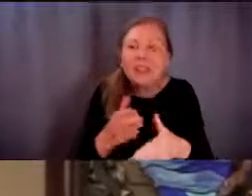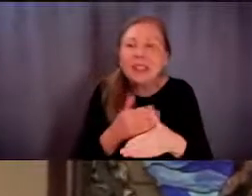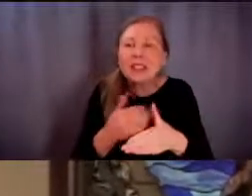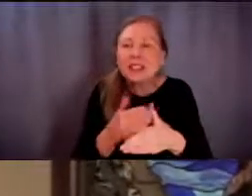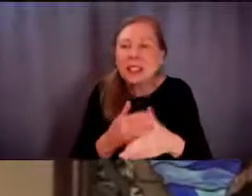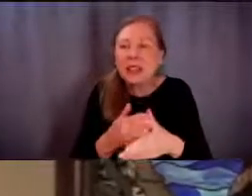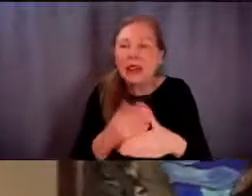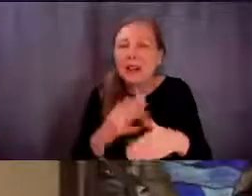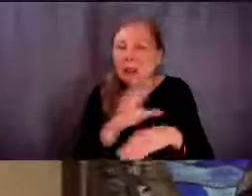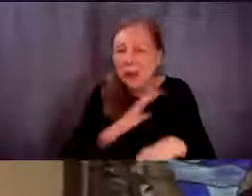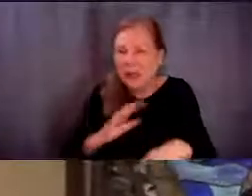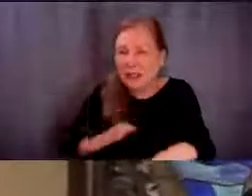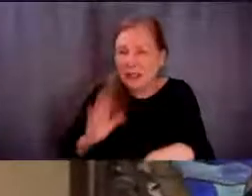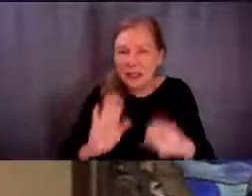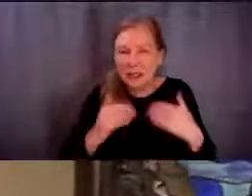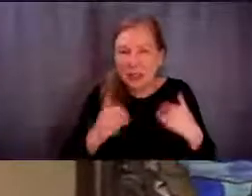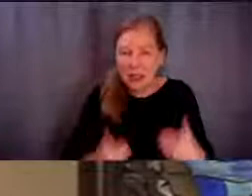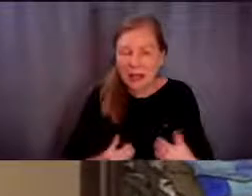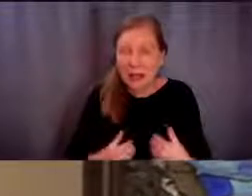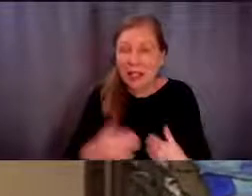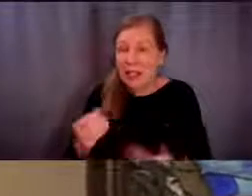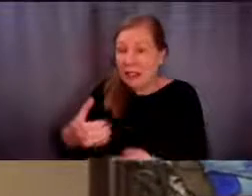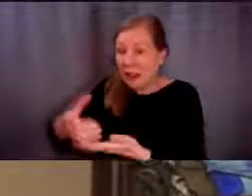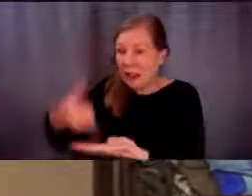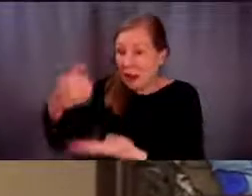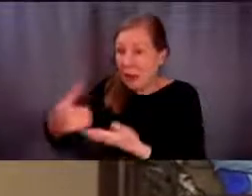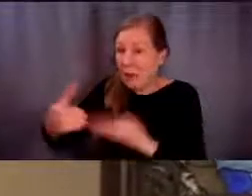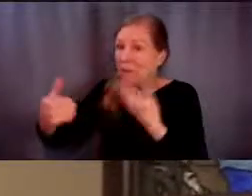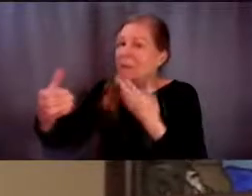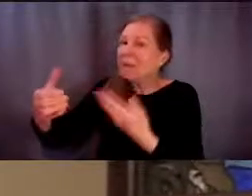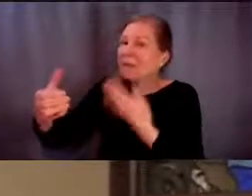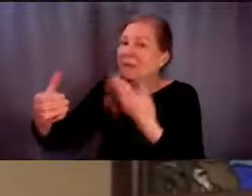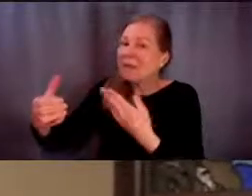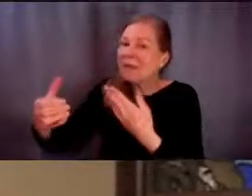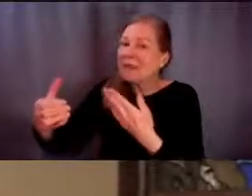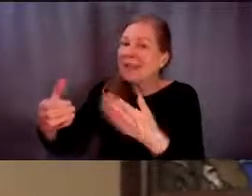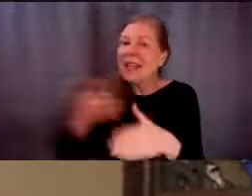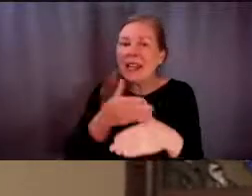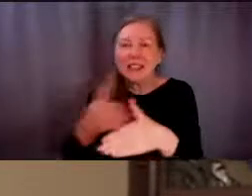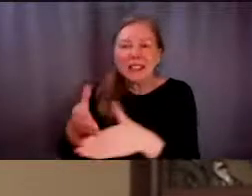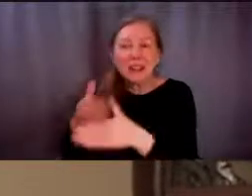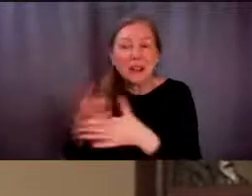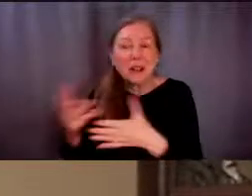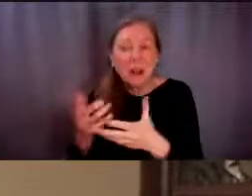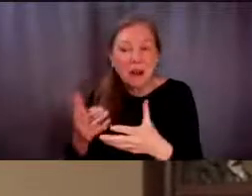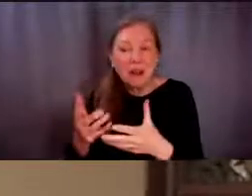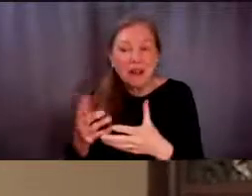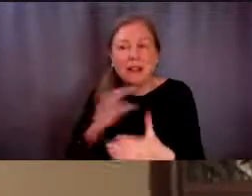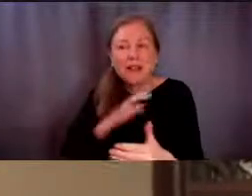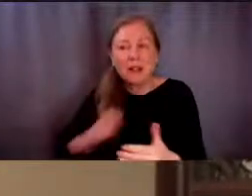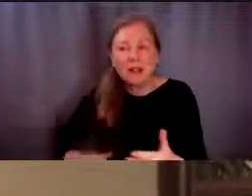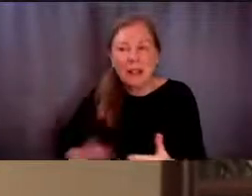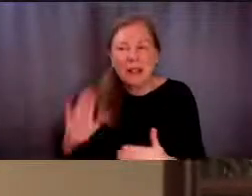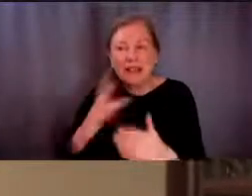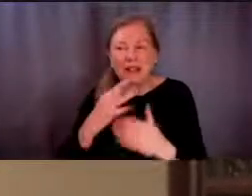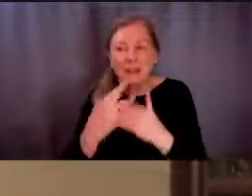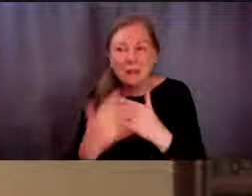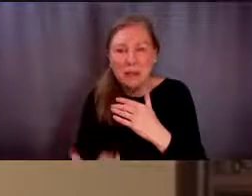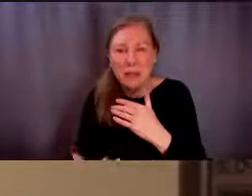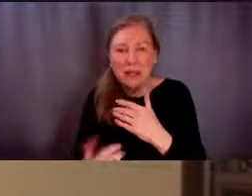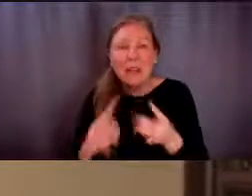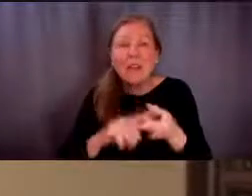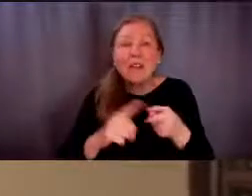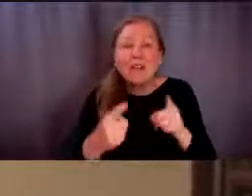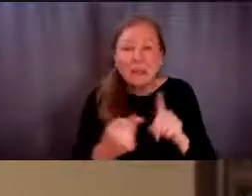And the cup over which we give thanks is a sharing in the blood of Christ. Friends, receive this gift